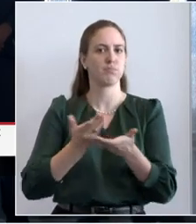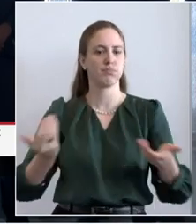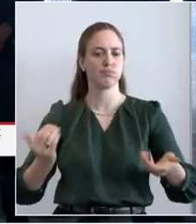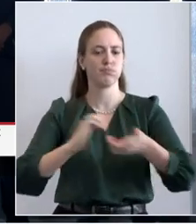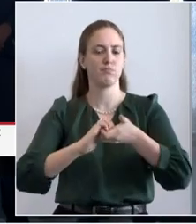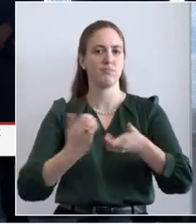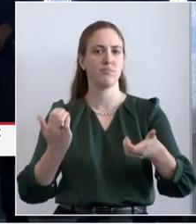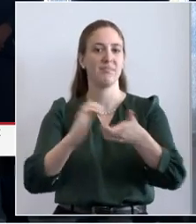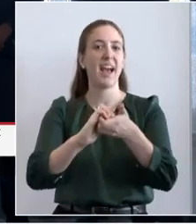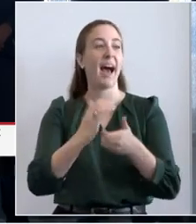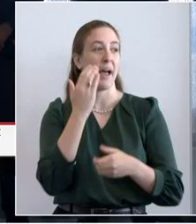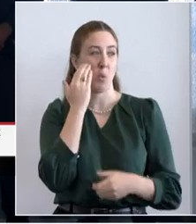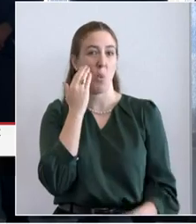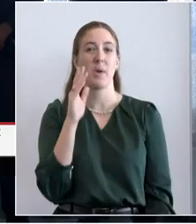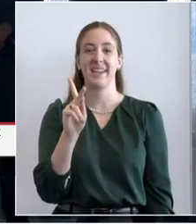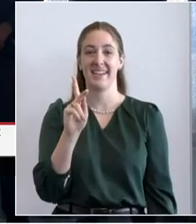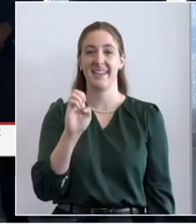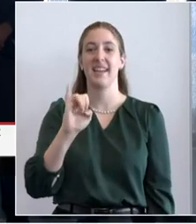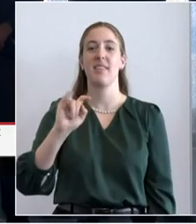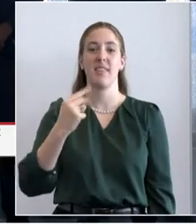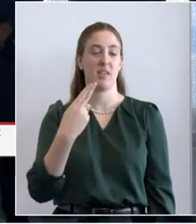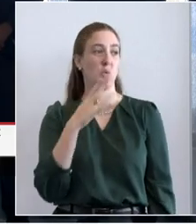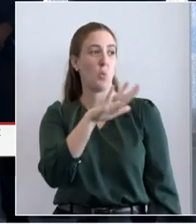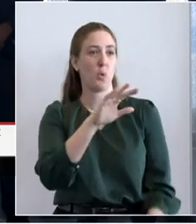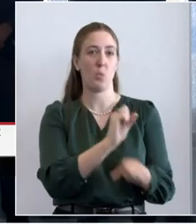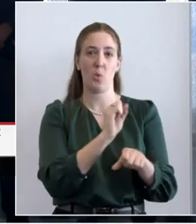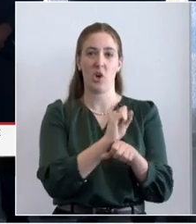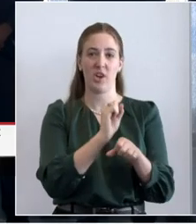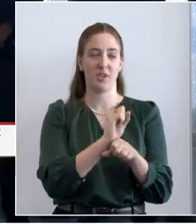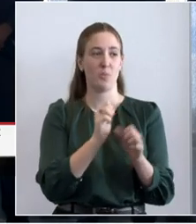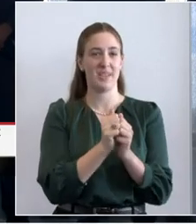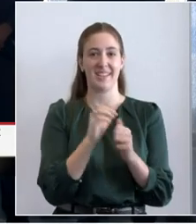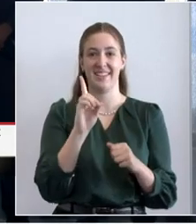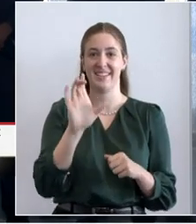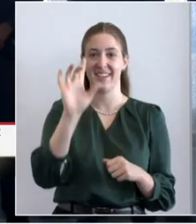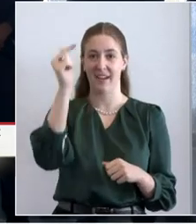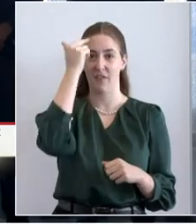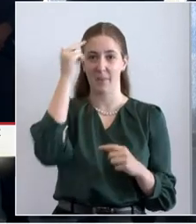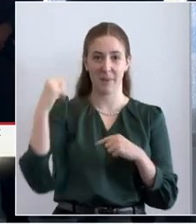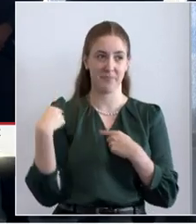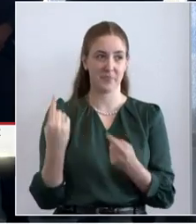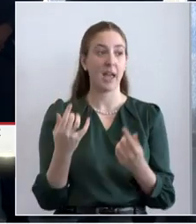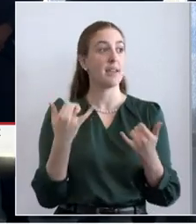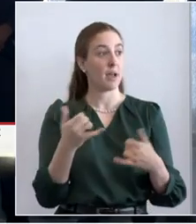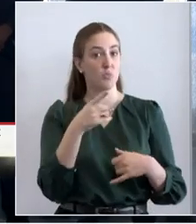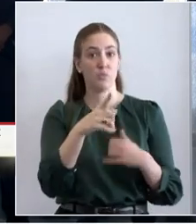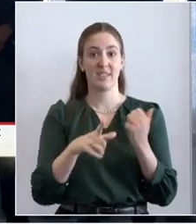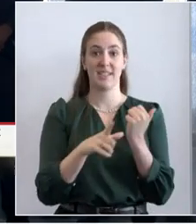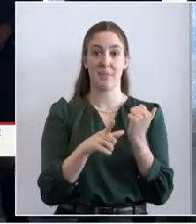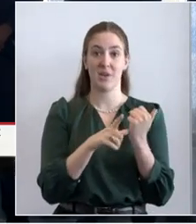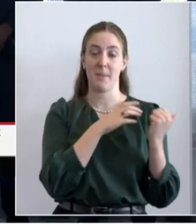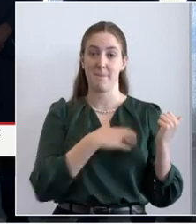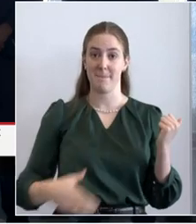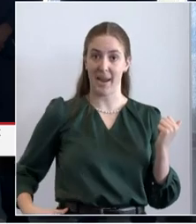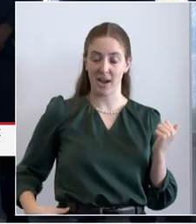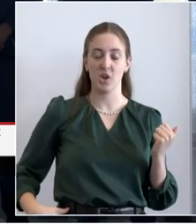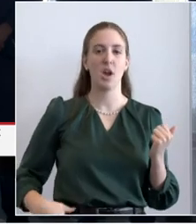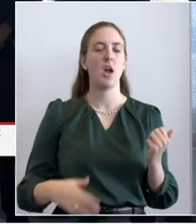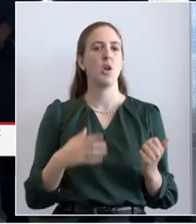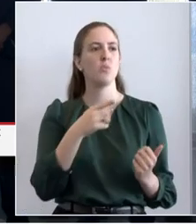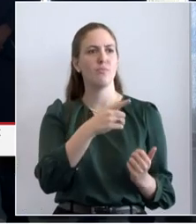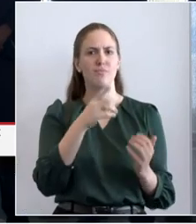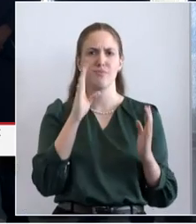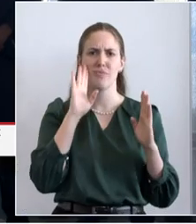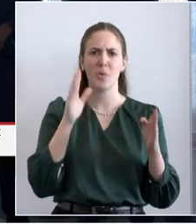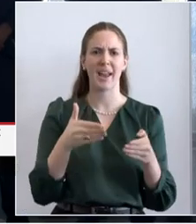has been your work in DC government. And now as deputy mayor, really focused on how we can use